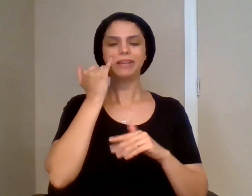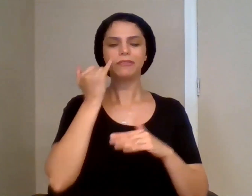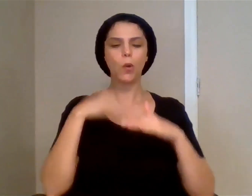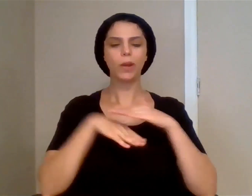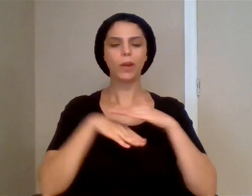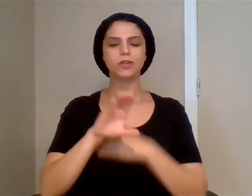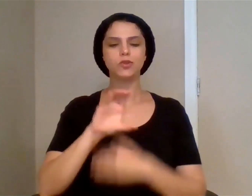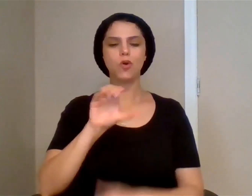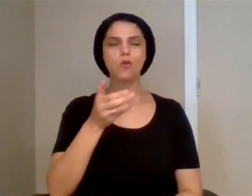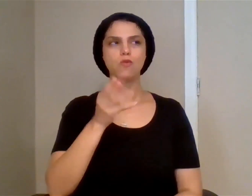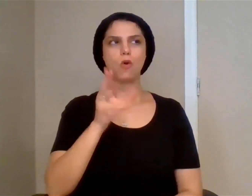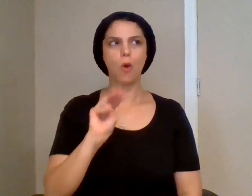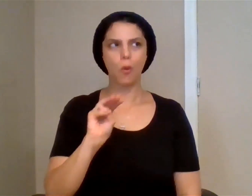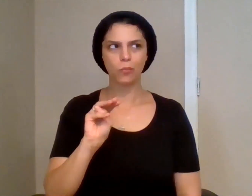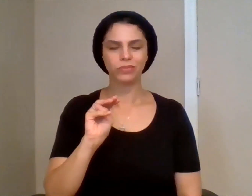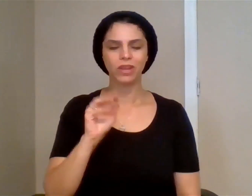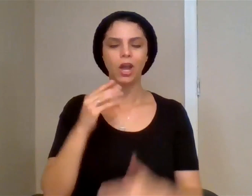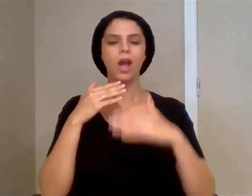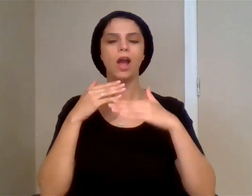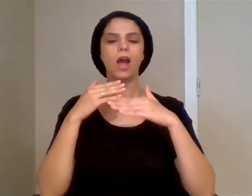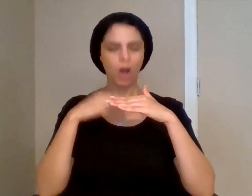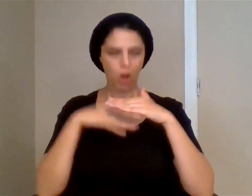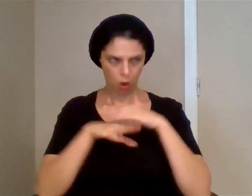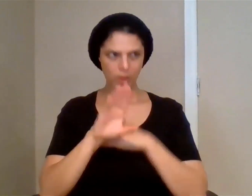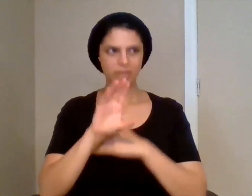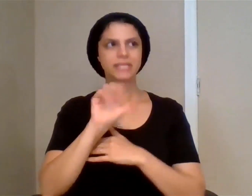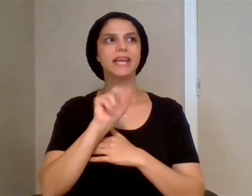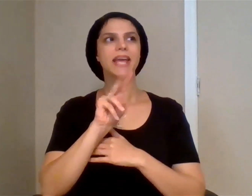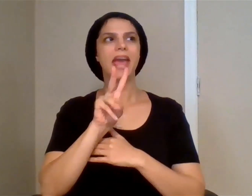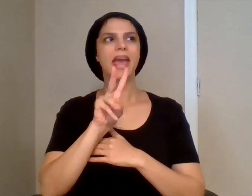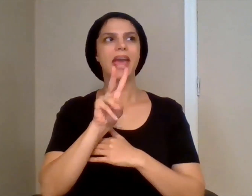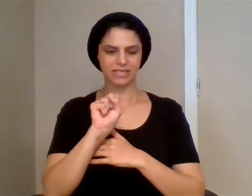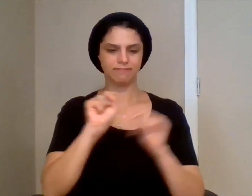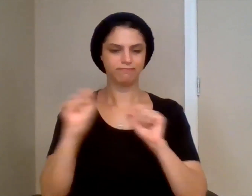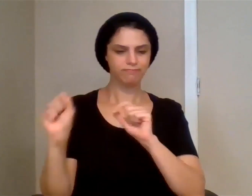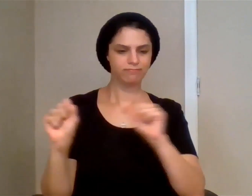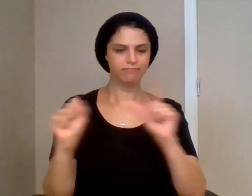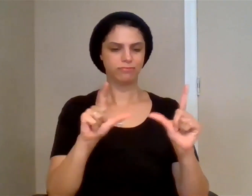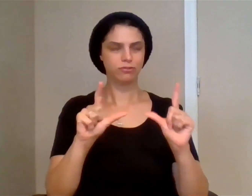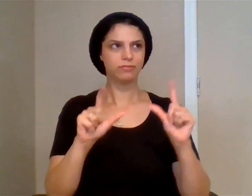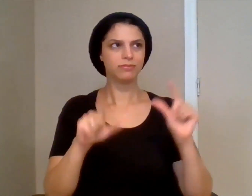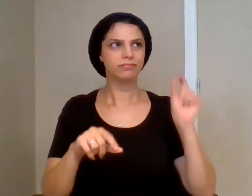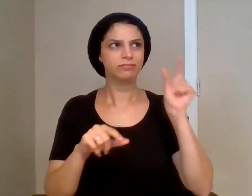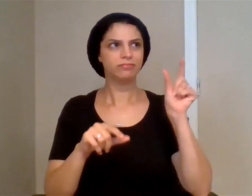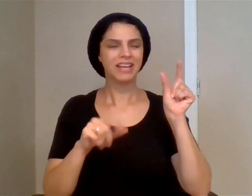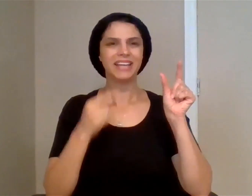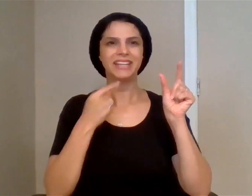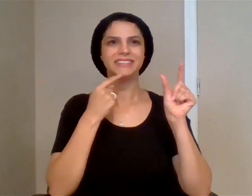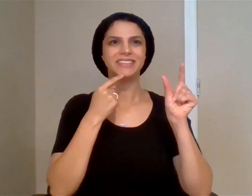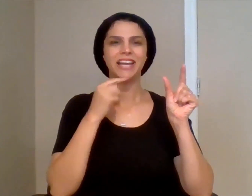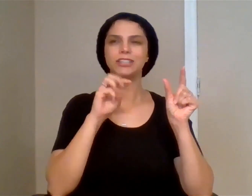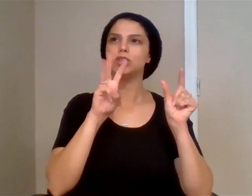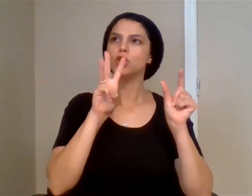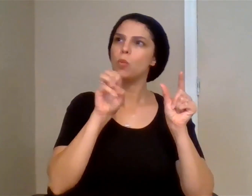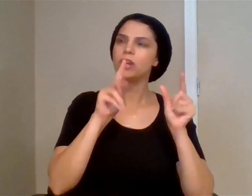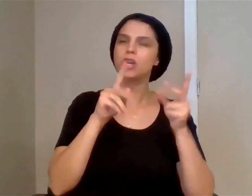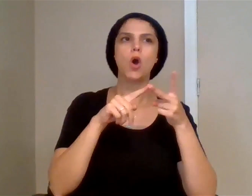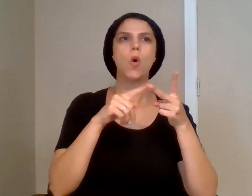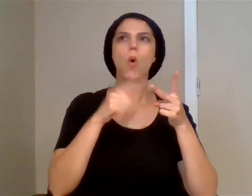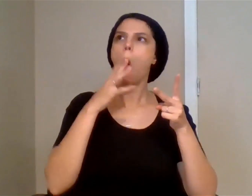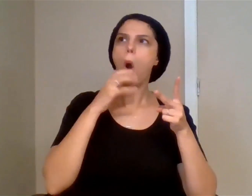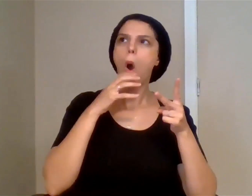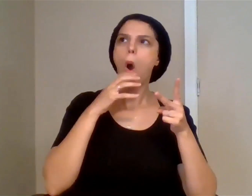and go to Canvas, and at the top of the window it says your browser is out of date or